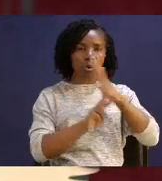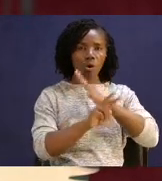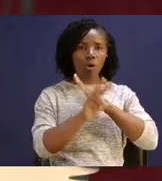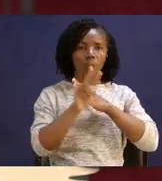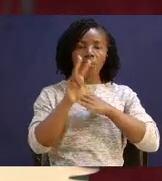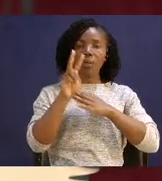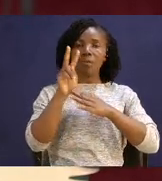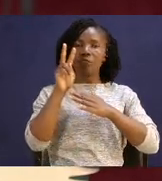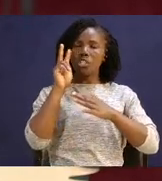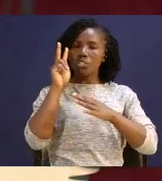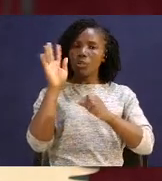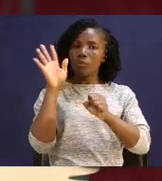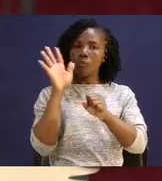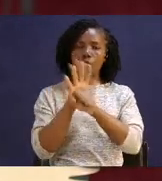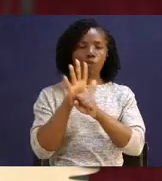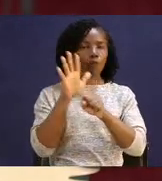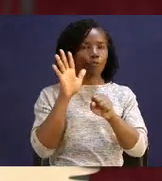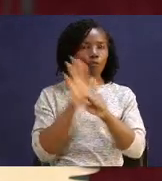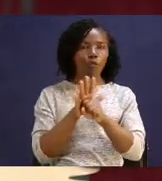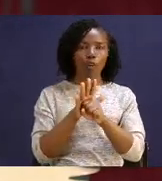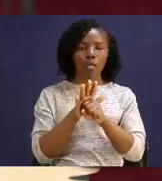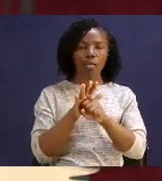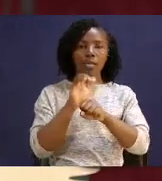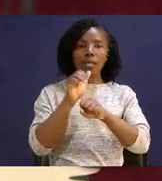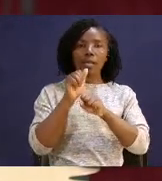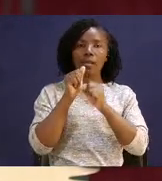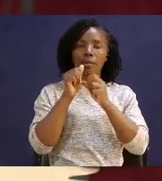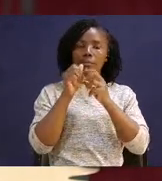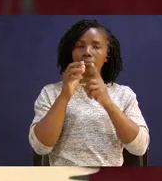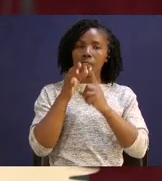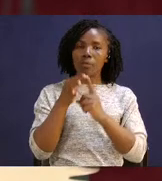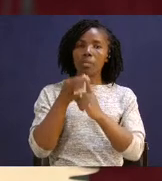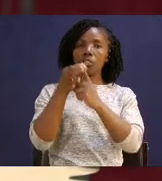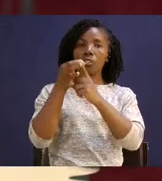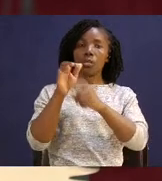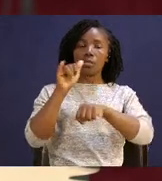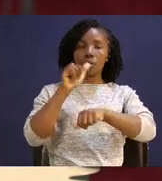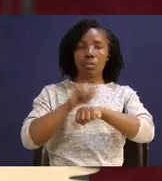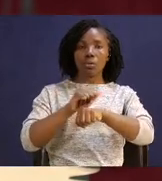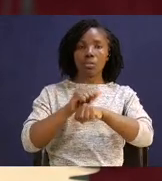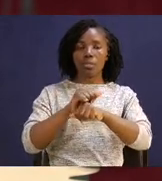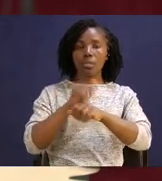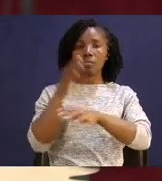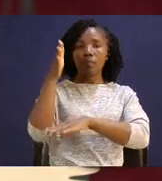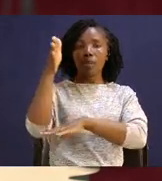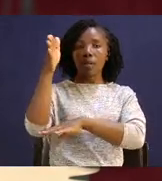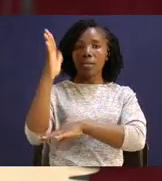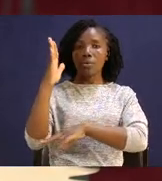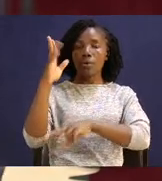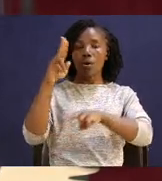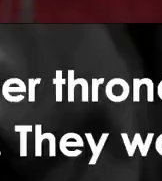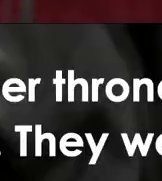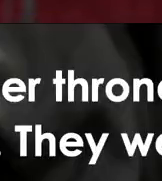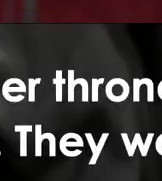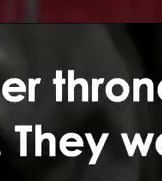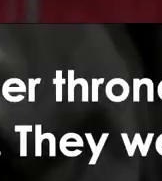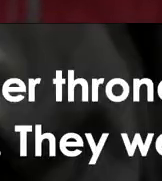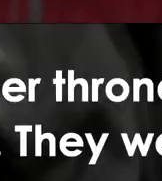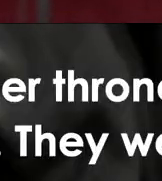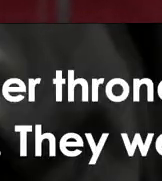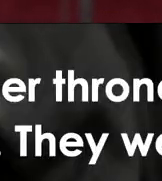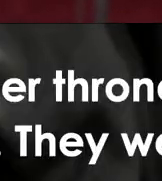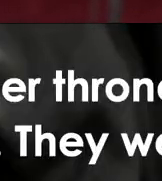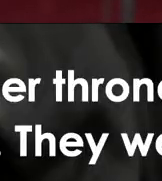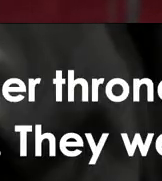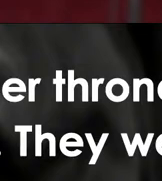of colors, abundance of precious stones. And God is sitting in the center. The Bible says, surrounding the throne